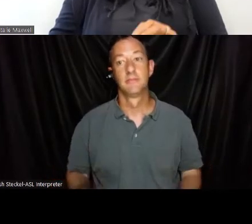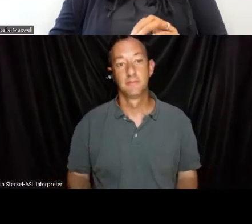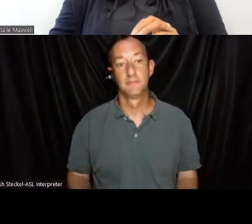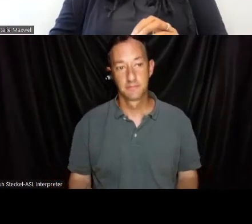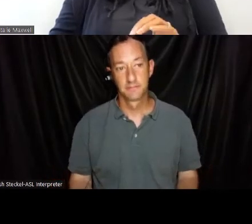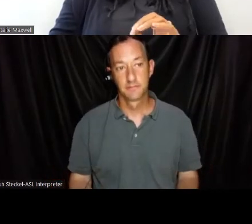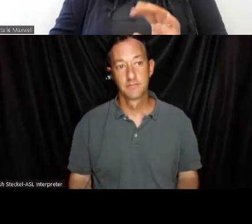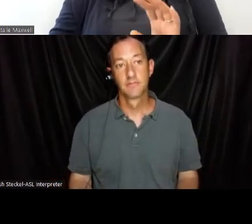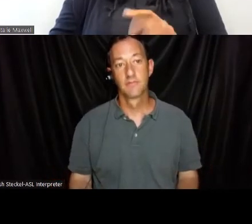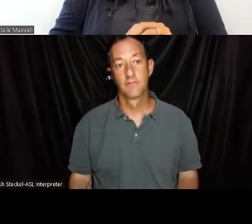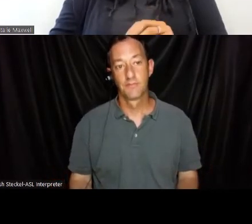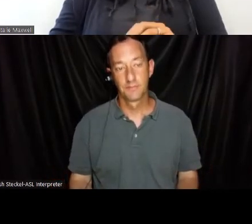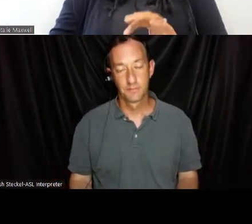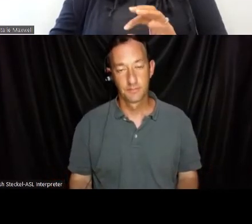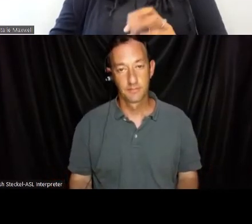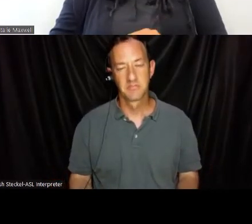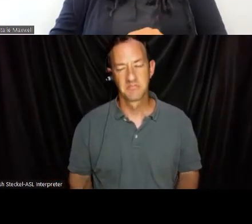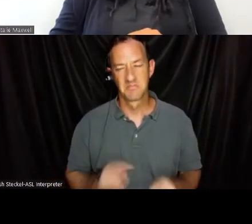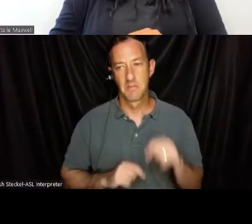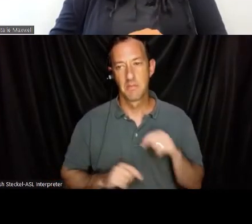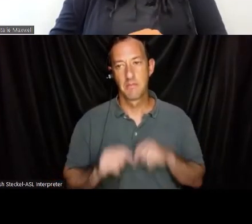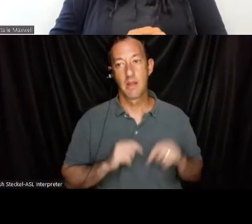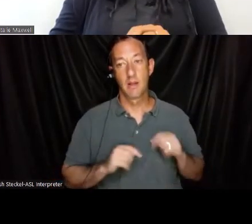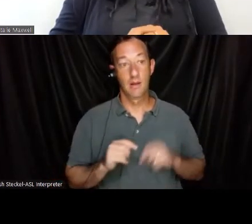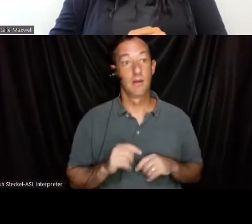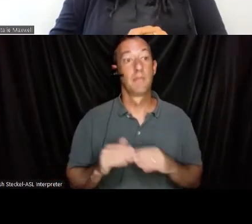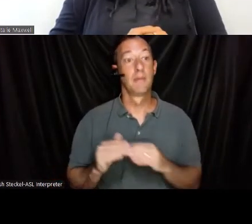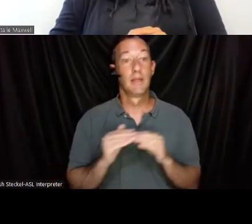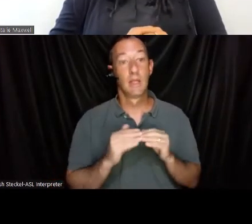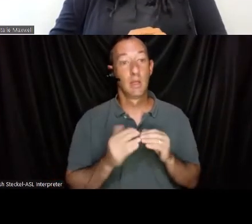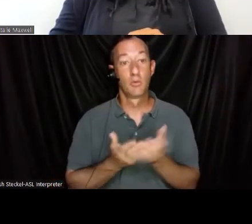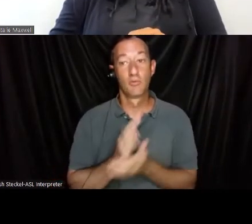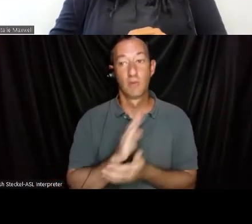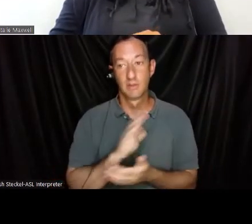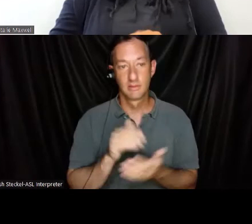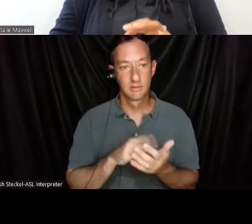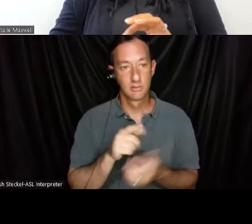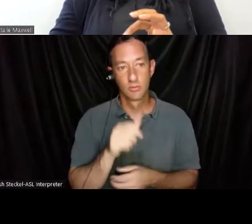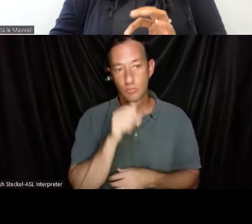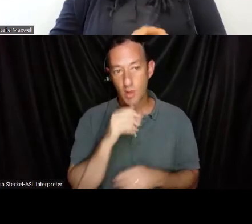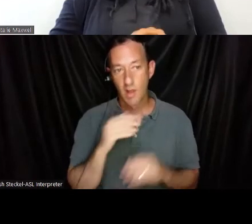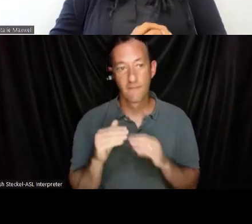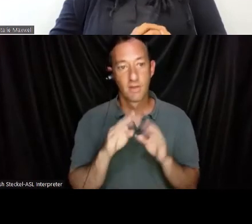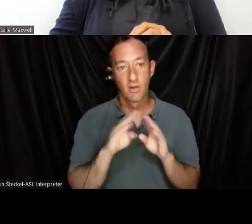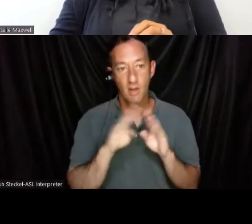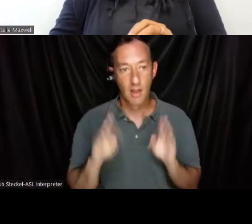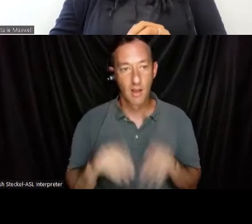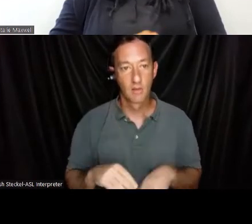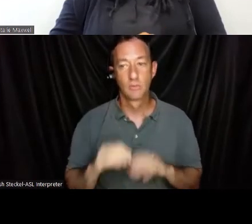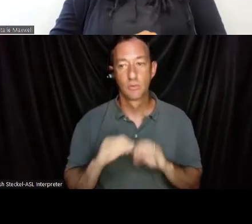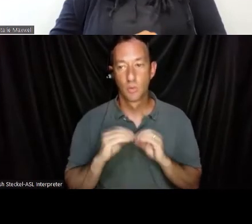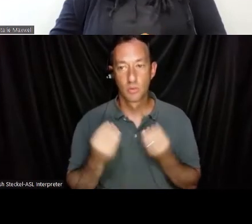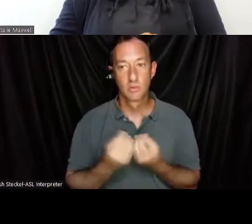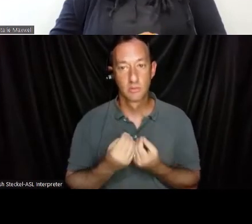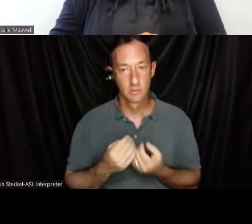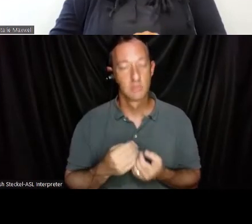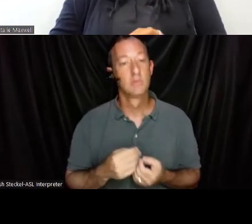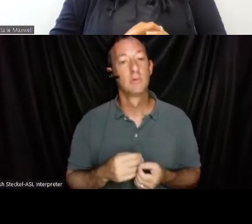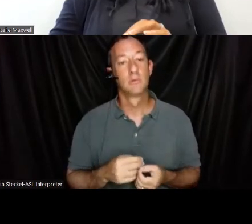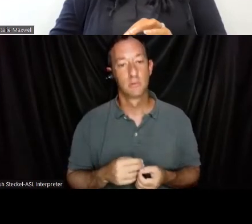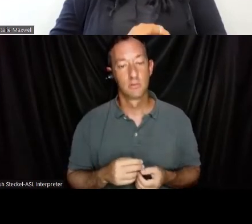was, let me back up. So the Equal Rights Center is a private fair housing organization. And so as part of their fair housing